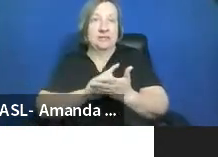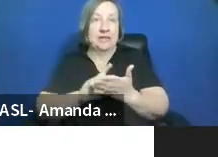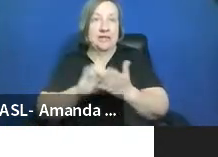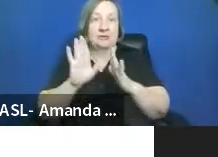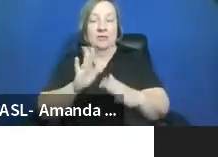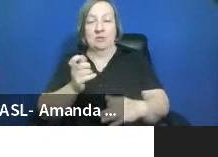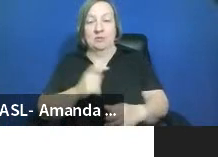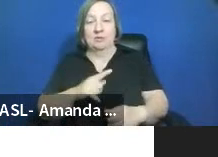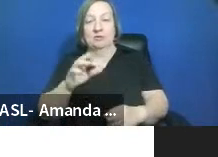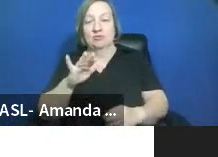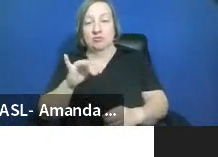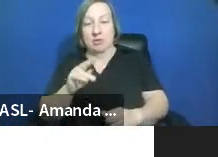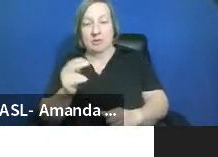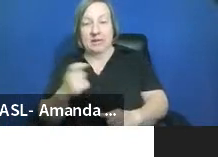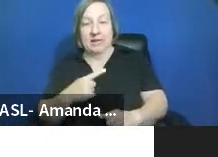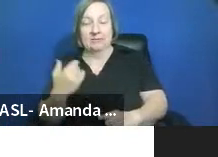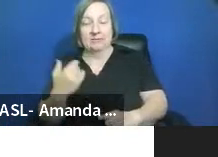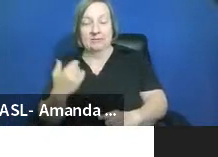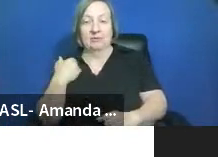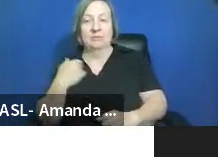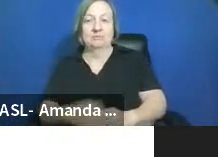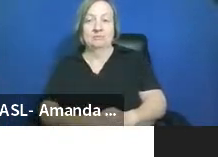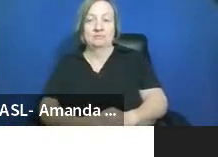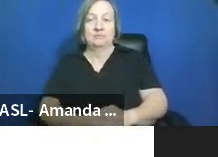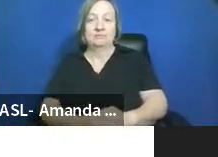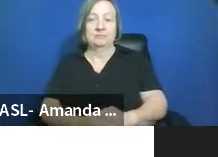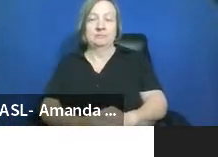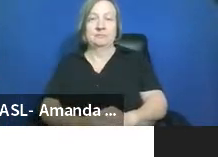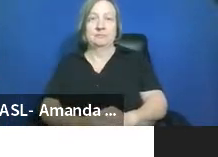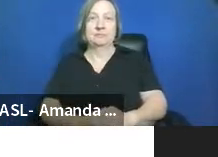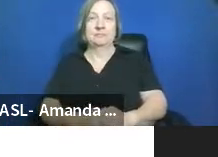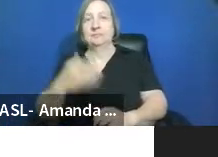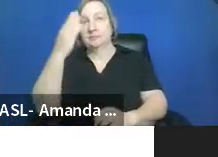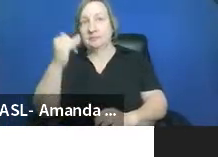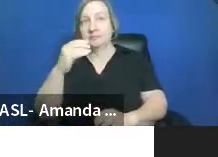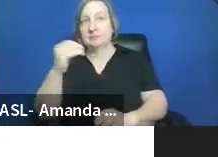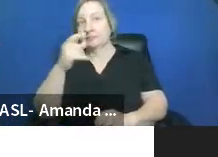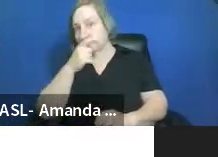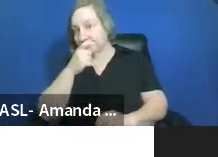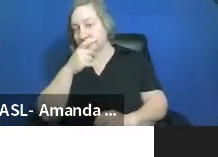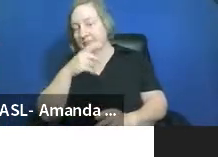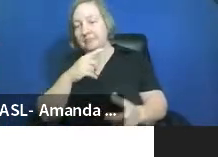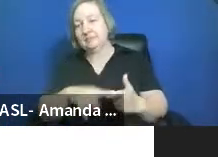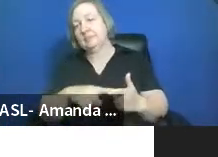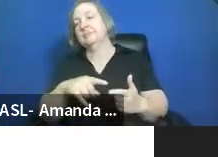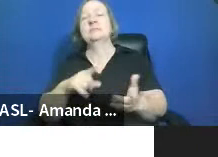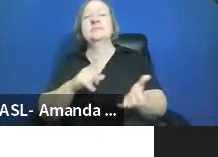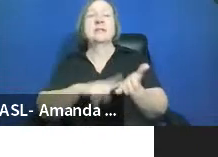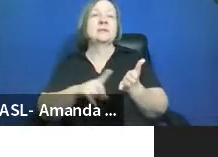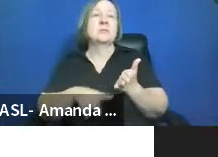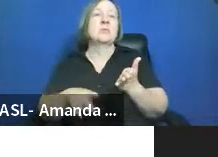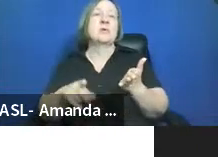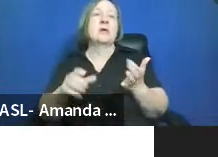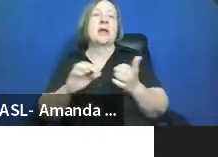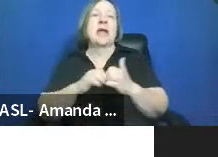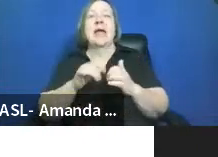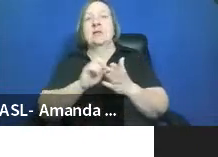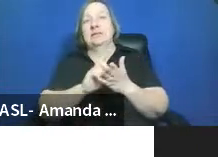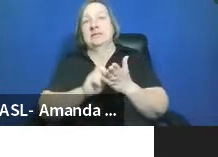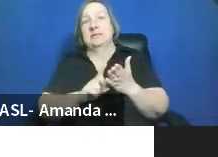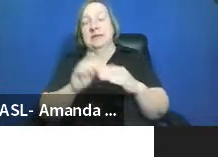Robin asked earlier. Why and the who, and then exploring how that design